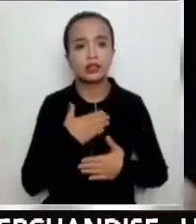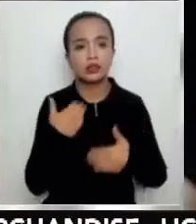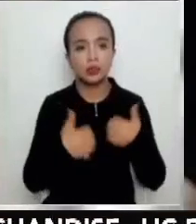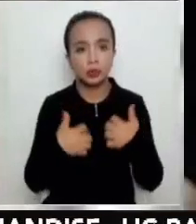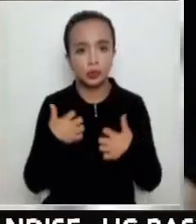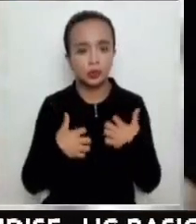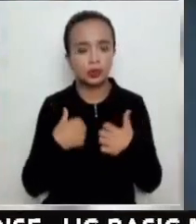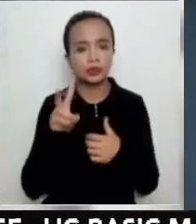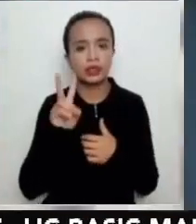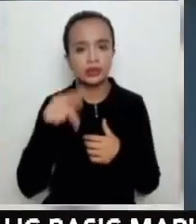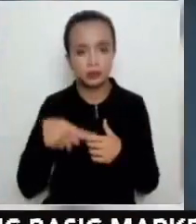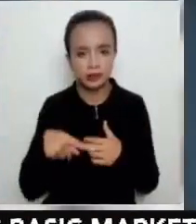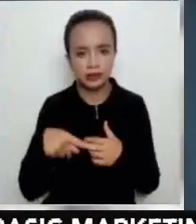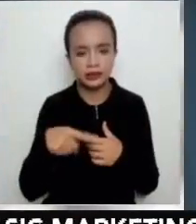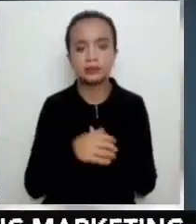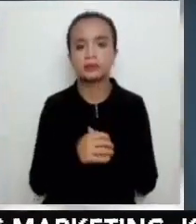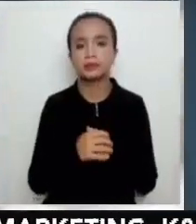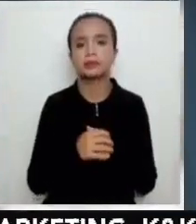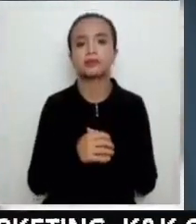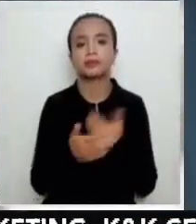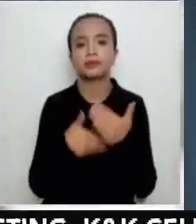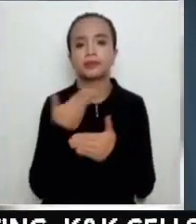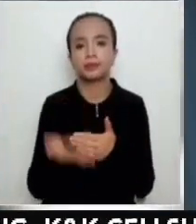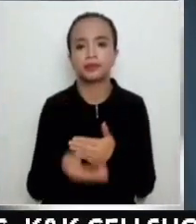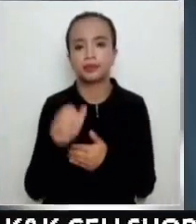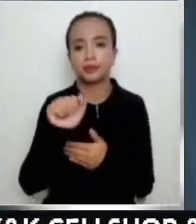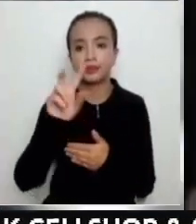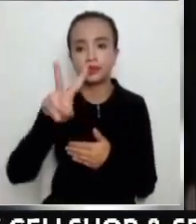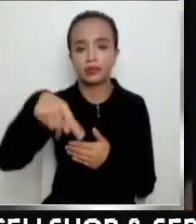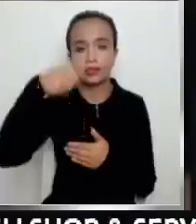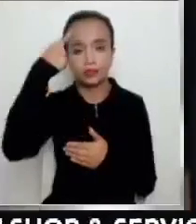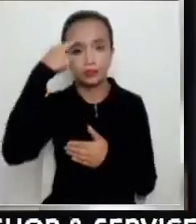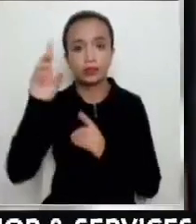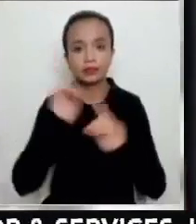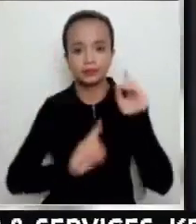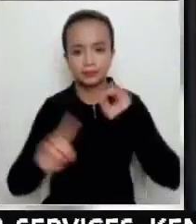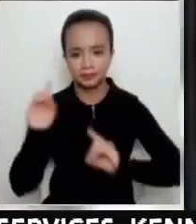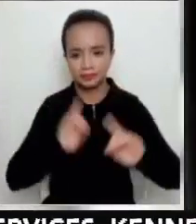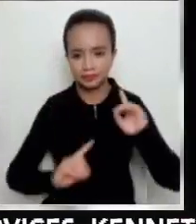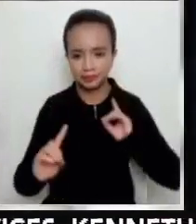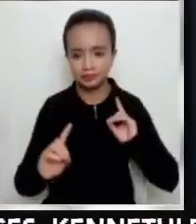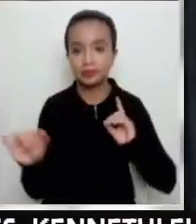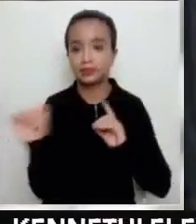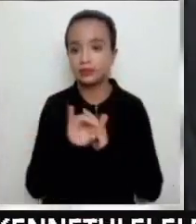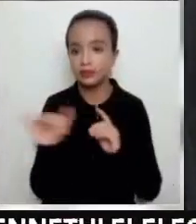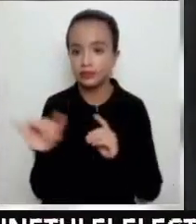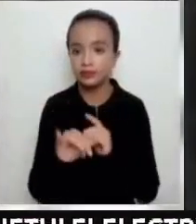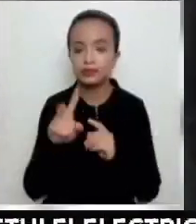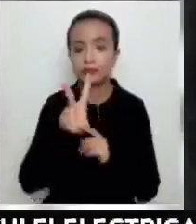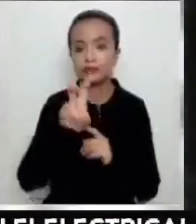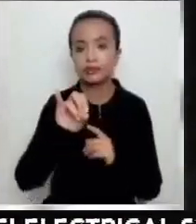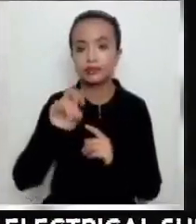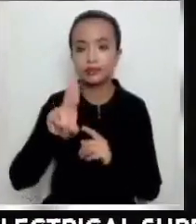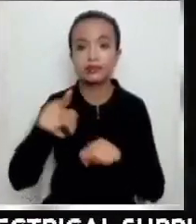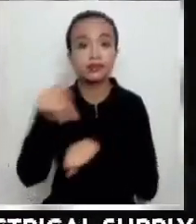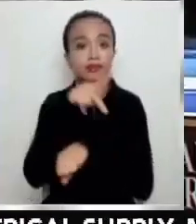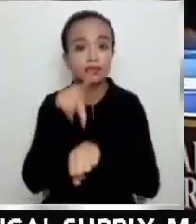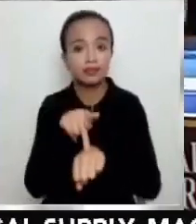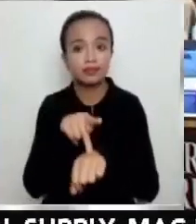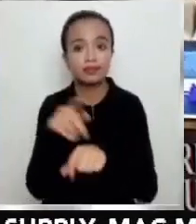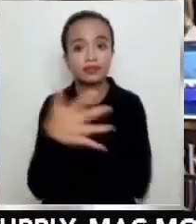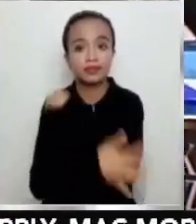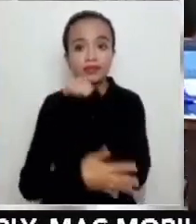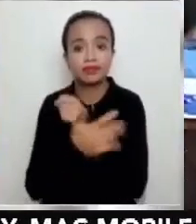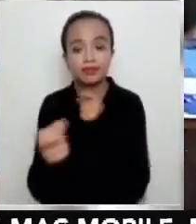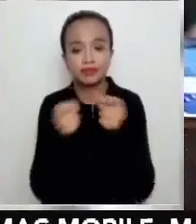Lily Betrasonable, at AVP for Drama Helen Sese. Pati sina View Philippines Deputy Country Manager Vinci Sikia